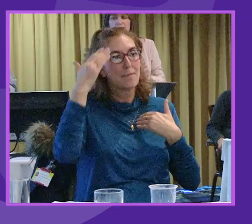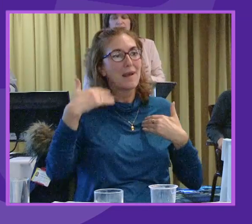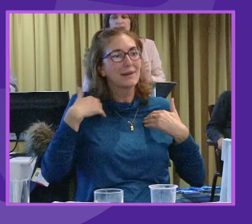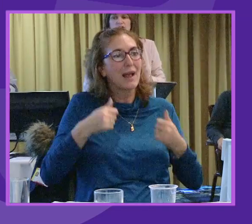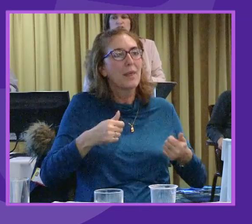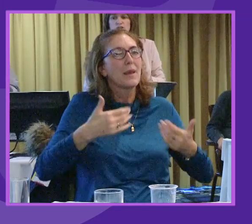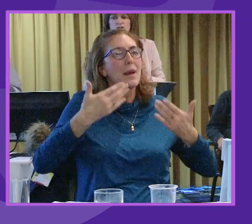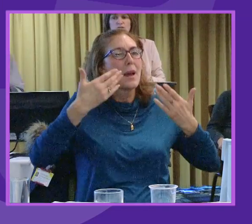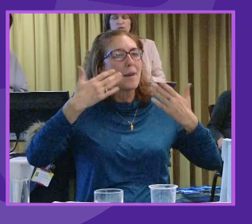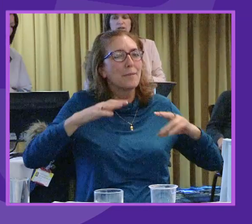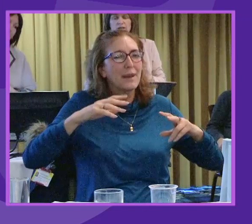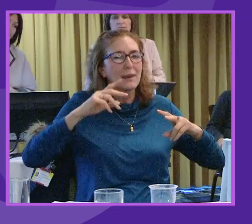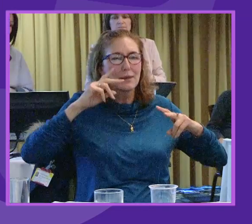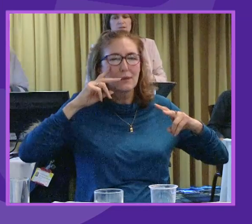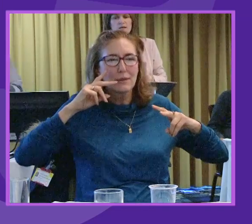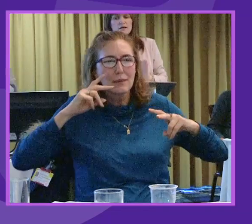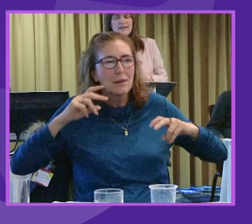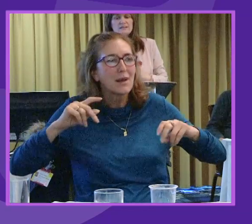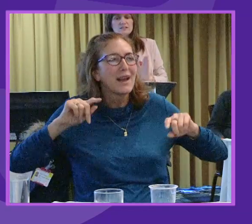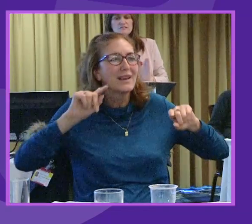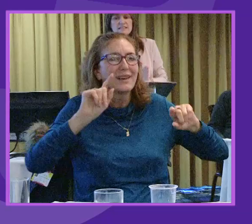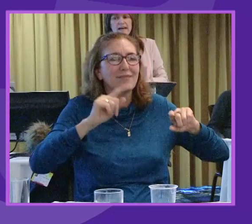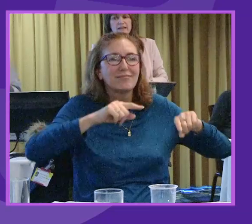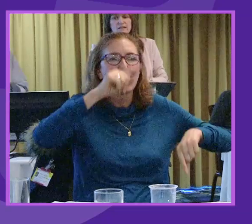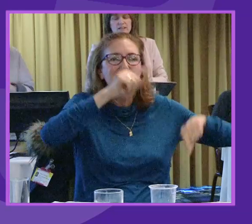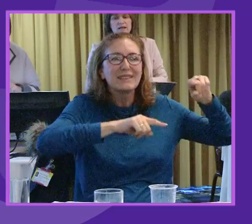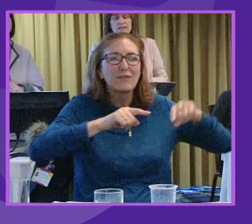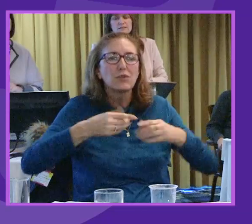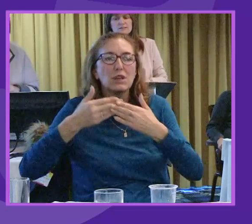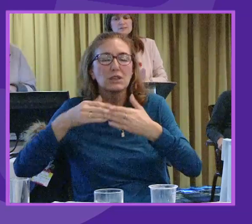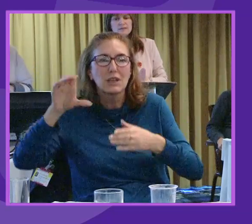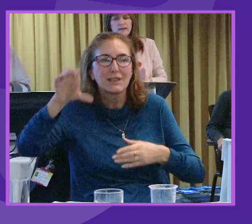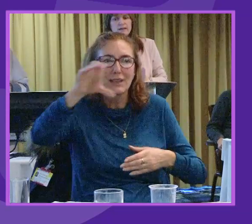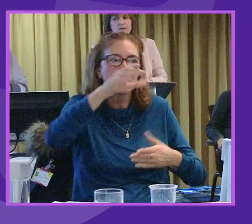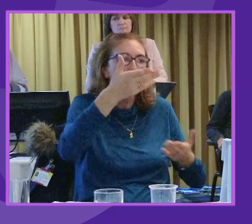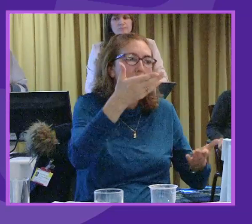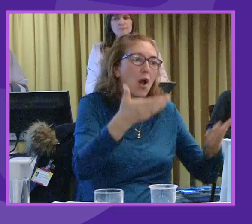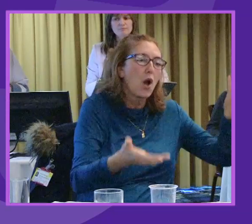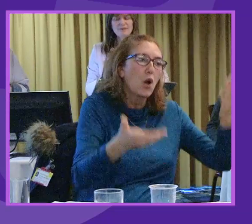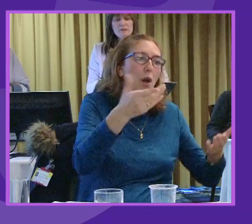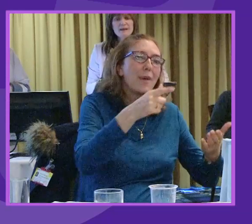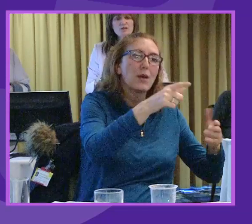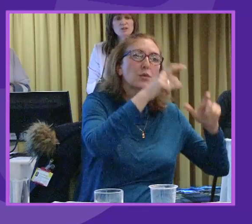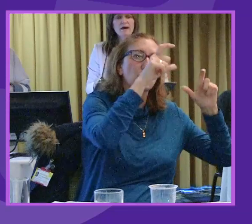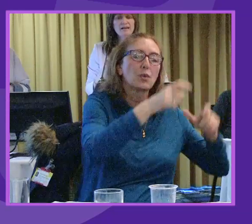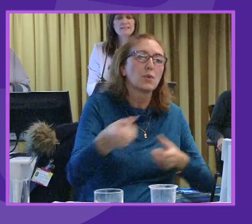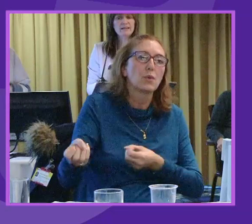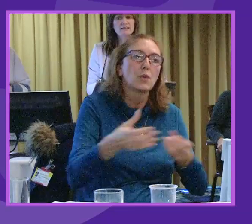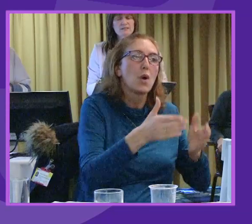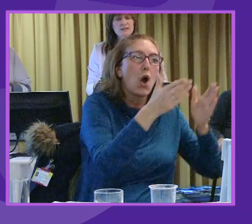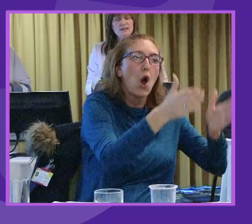number of studies, particularly linked to lengths of stay